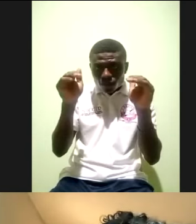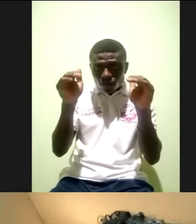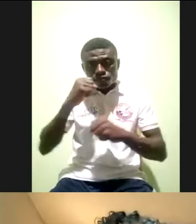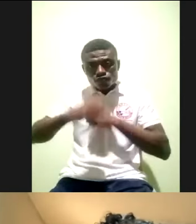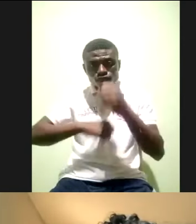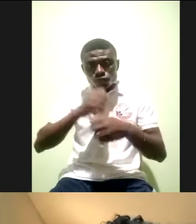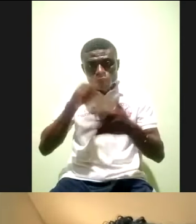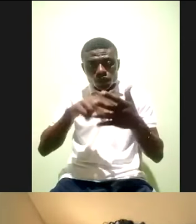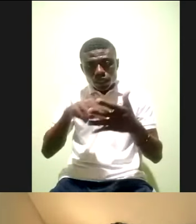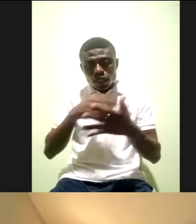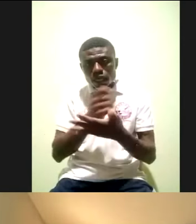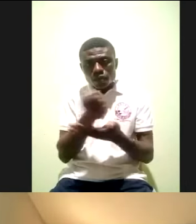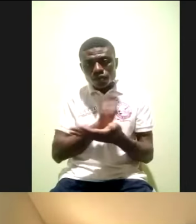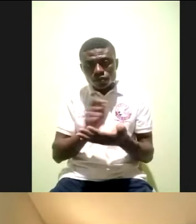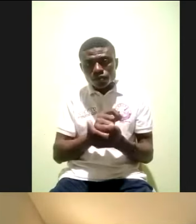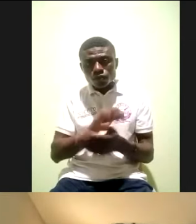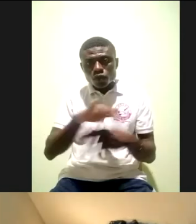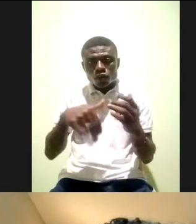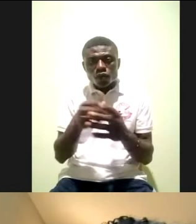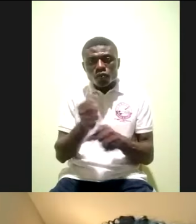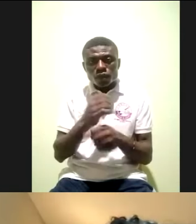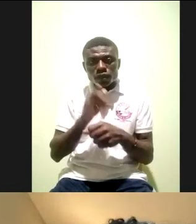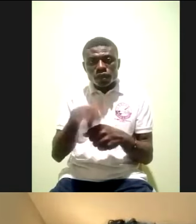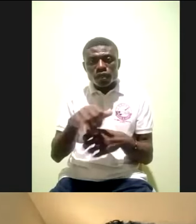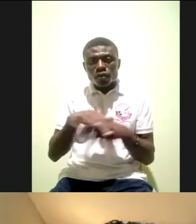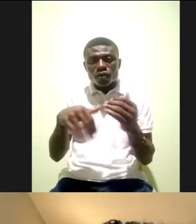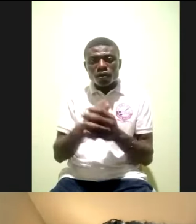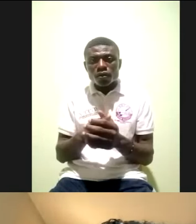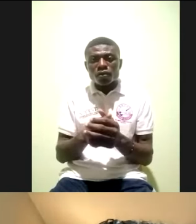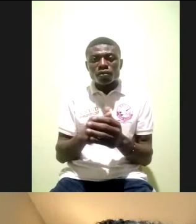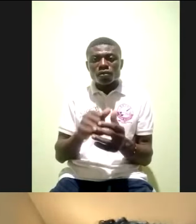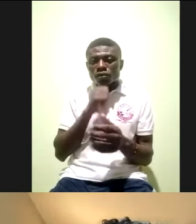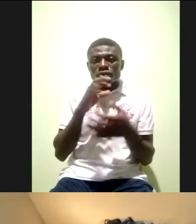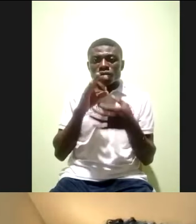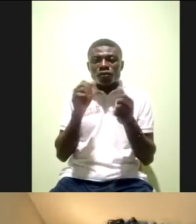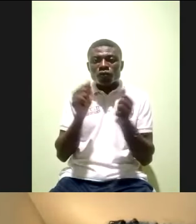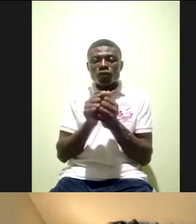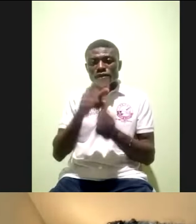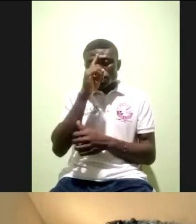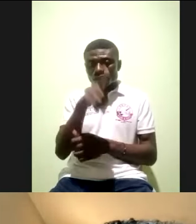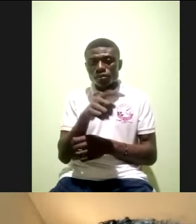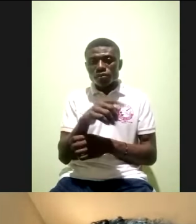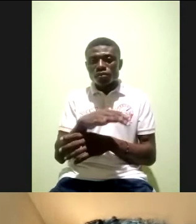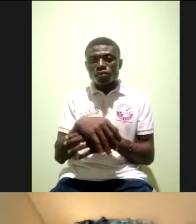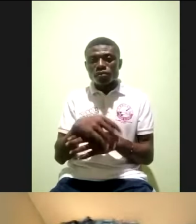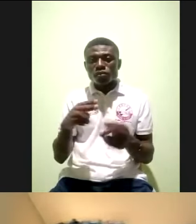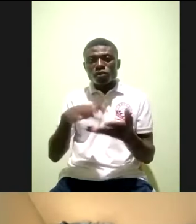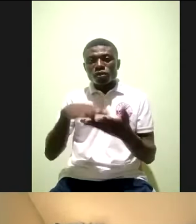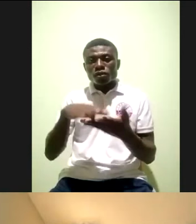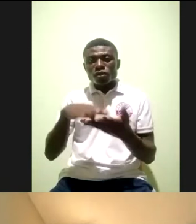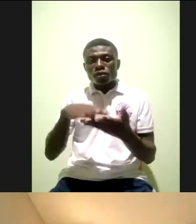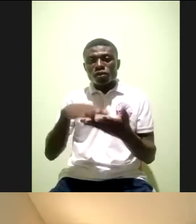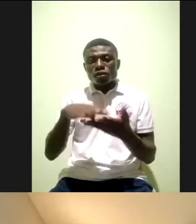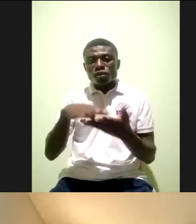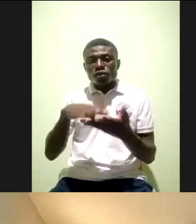and writing or doing math. So it's not related to intelligence. So learning disability is only